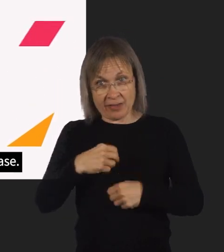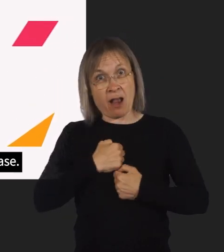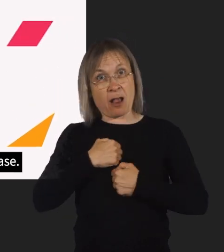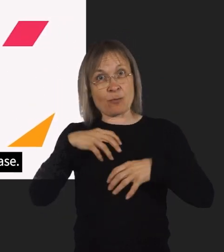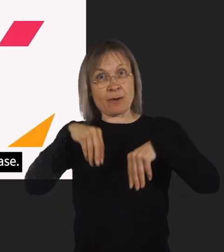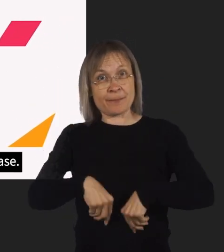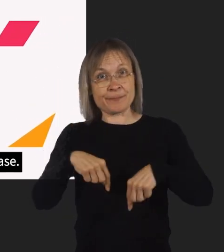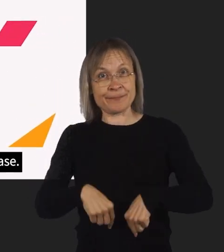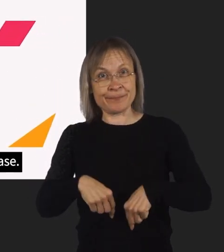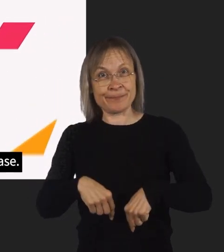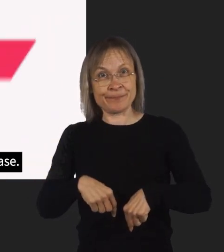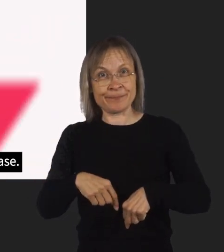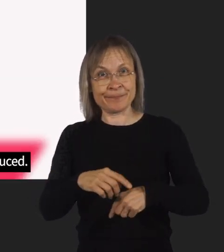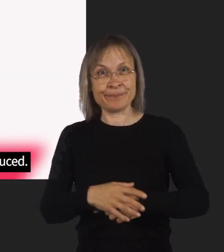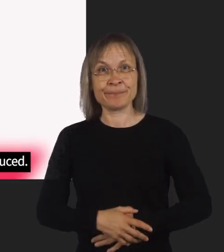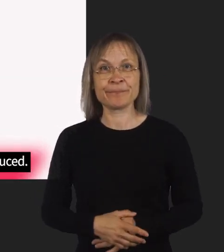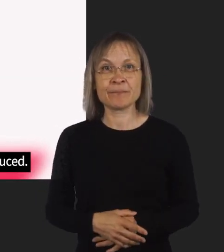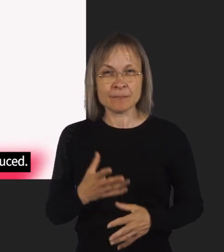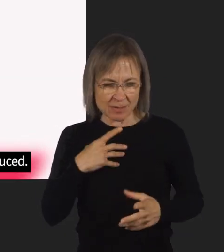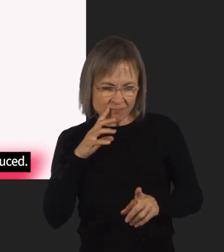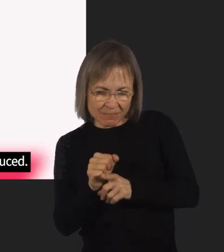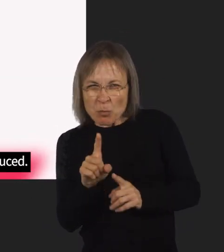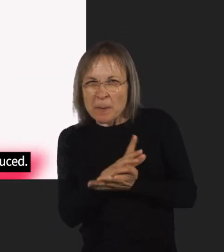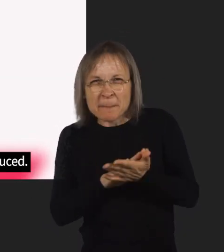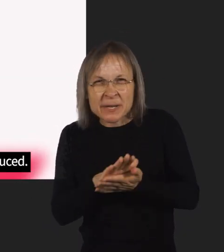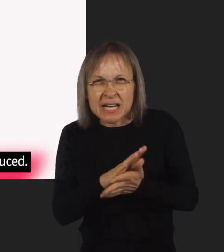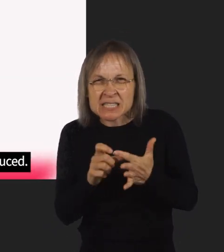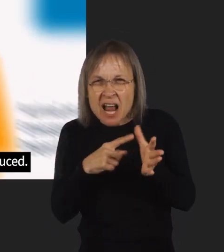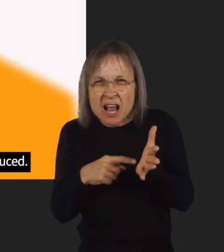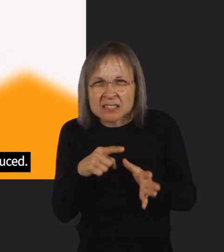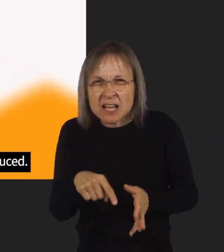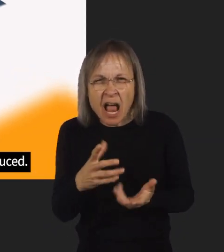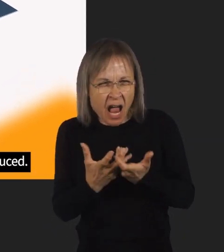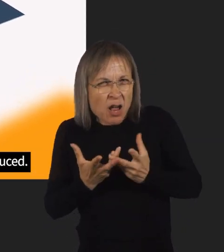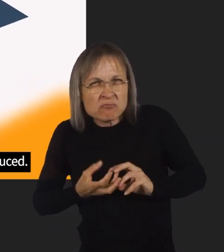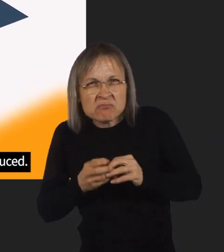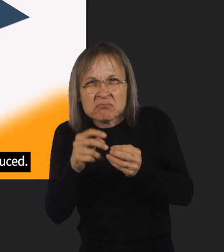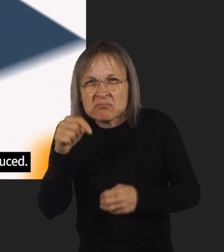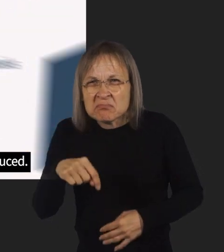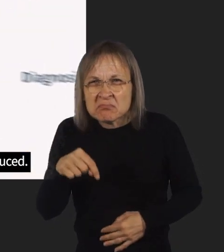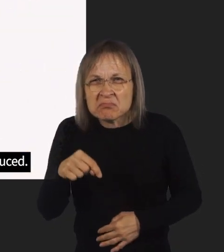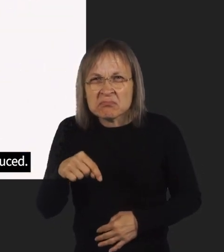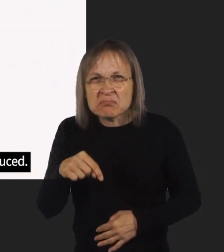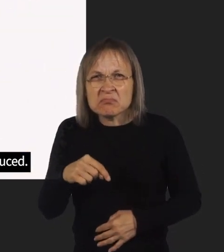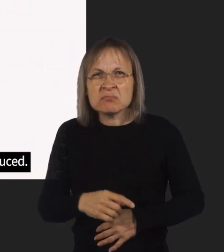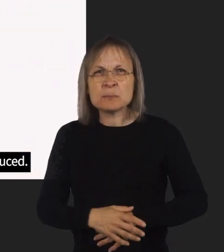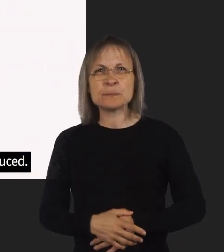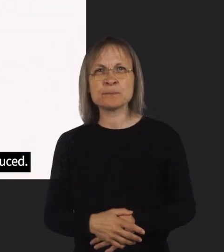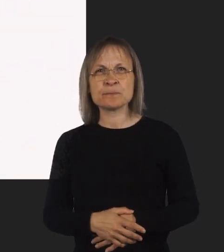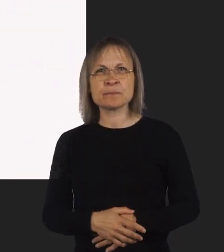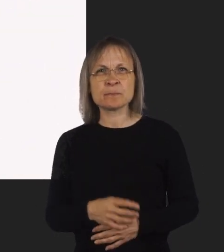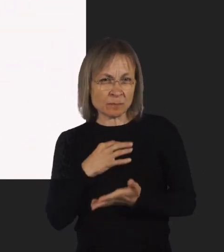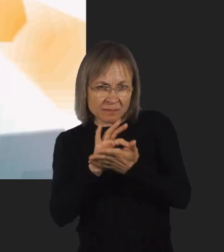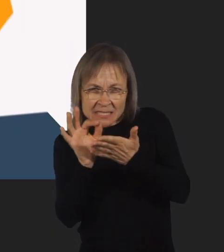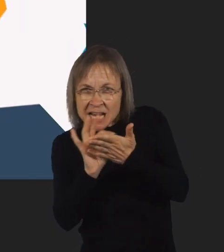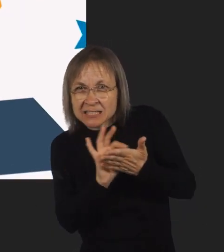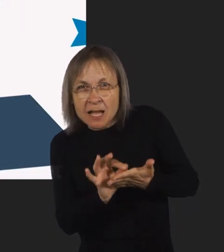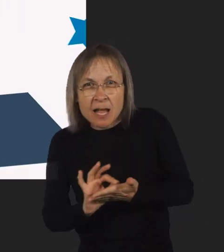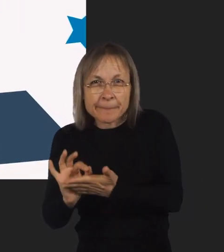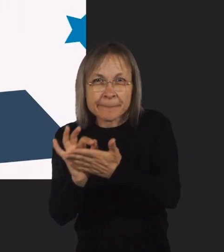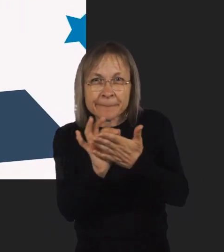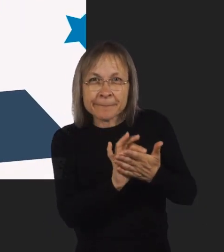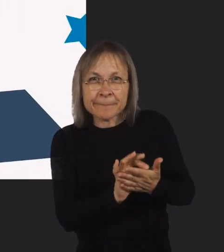bring them into our database. We capture the meaning of the data and how they were produced. We tidy